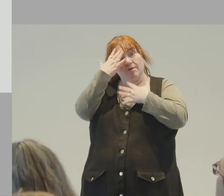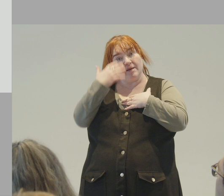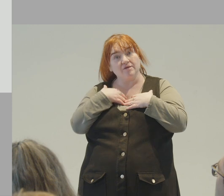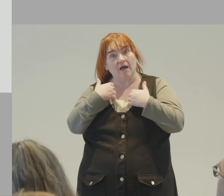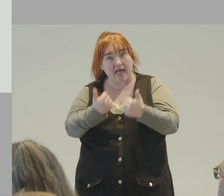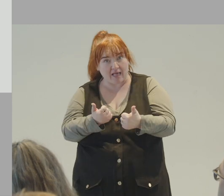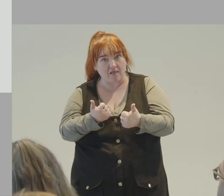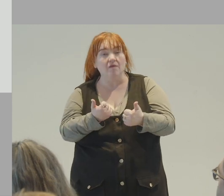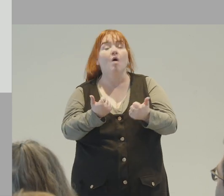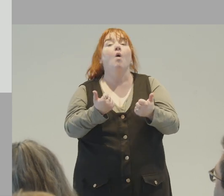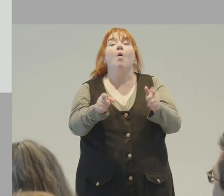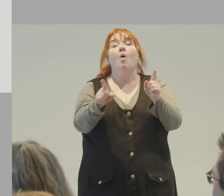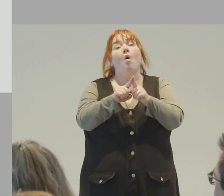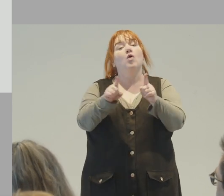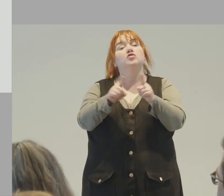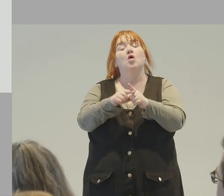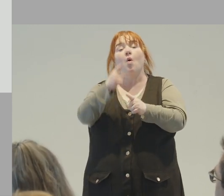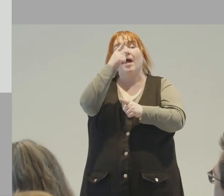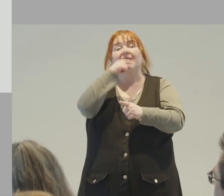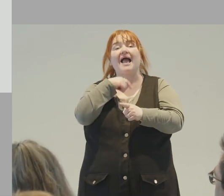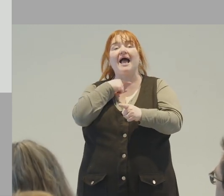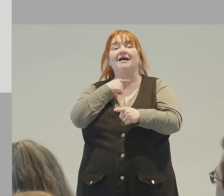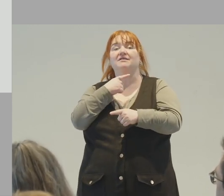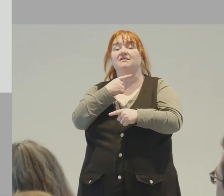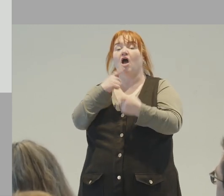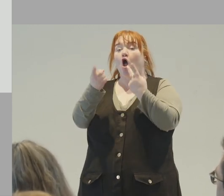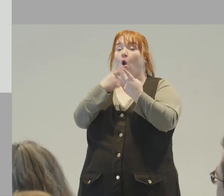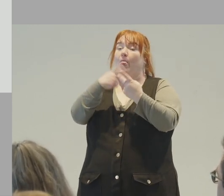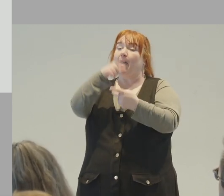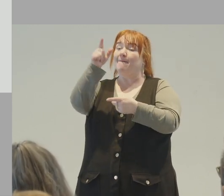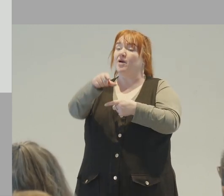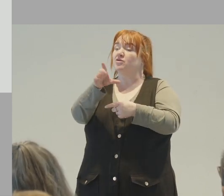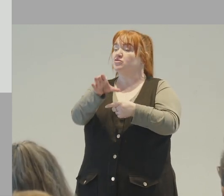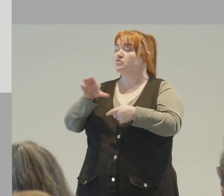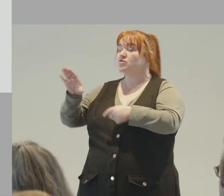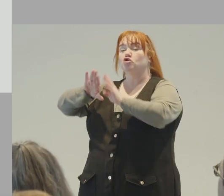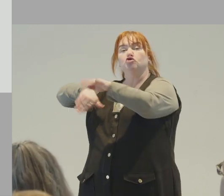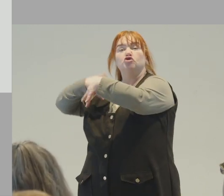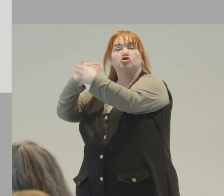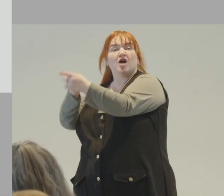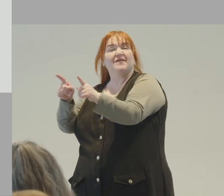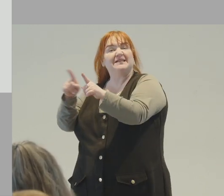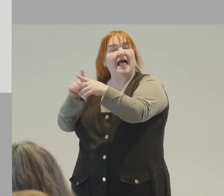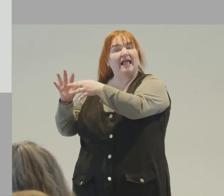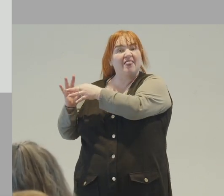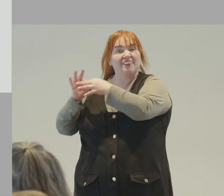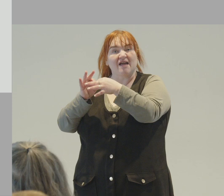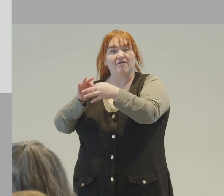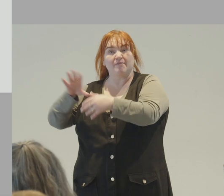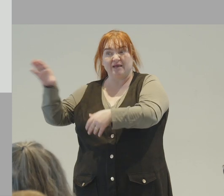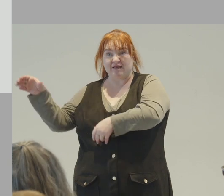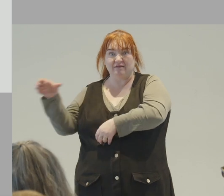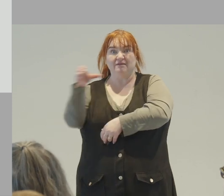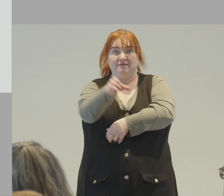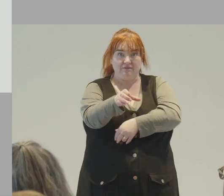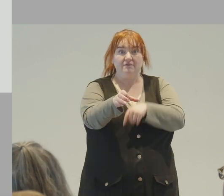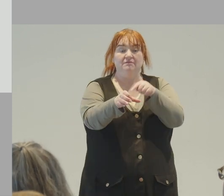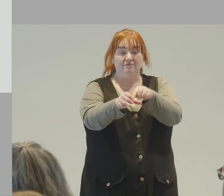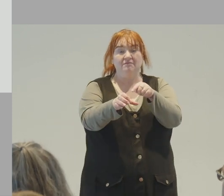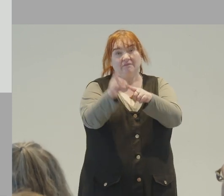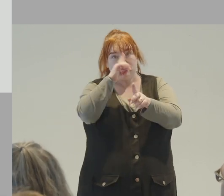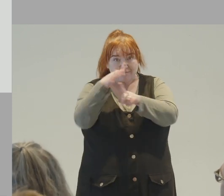Access to Work will pay for somebody to go through a course of therapy, for example, specifically if they have a mental